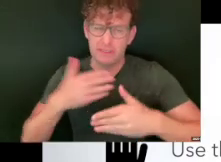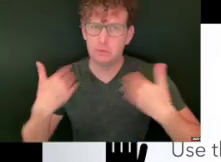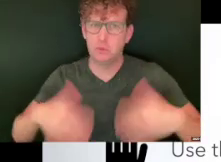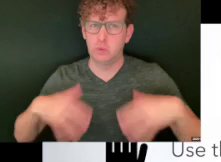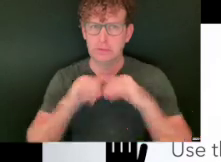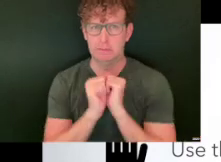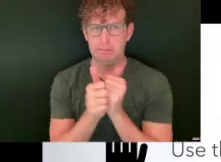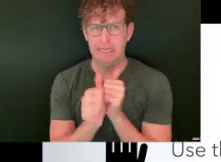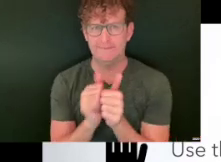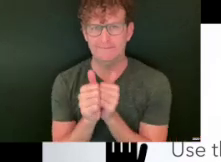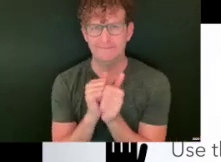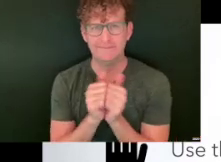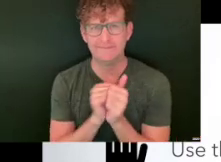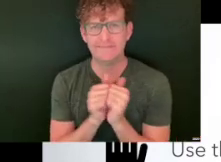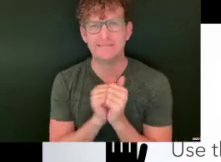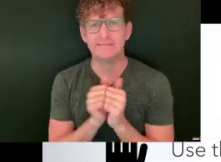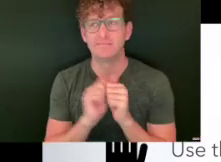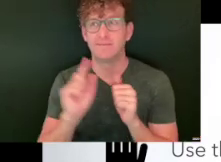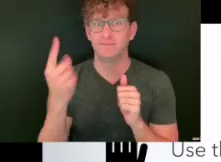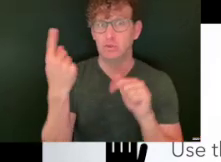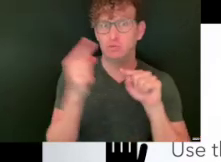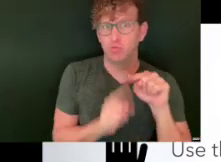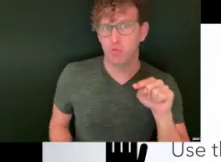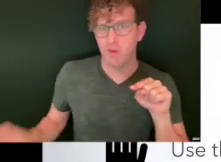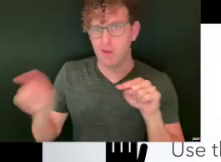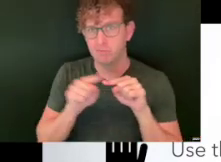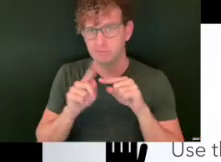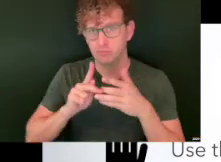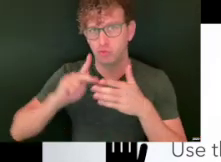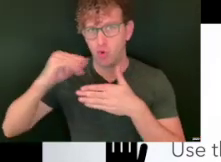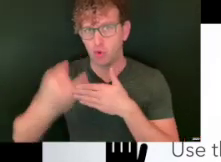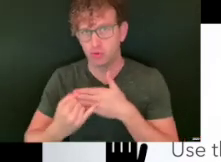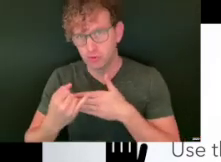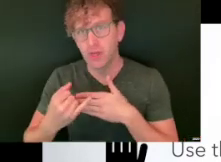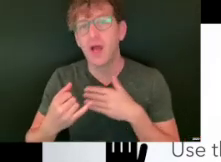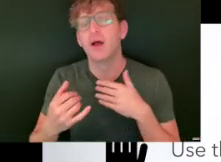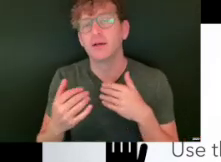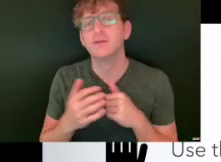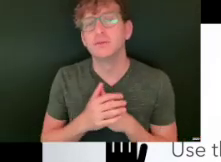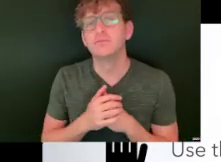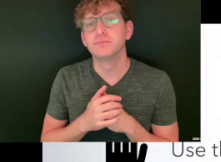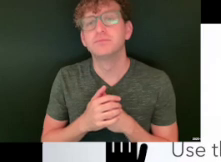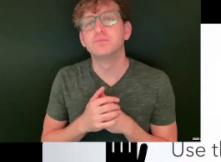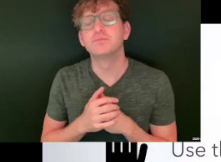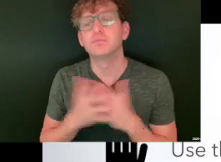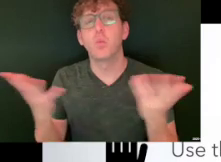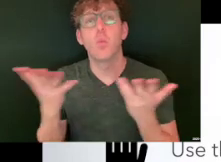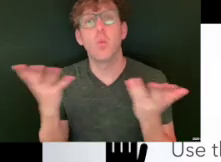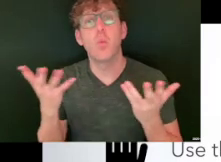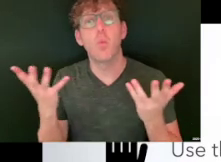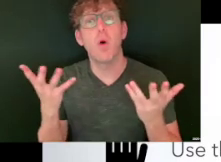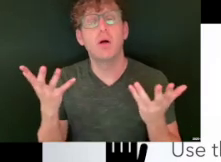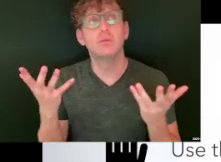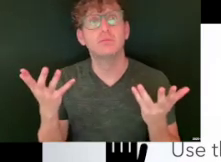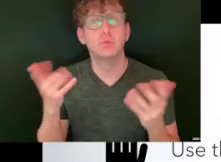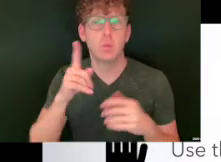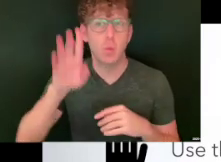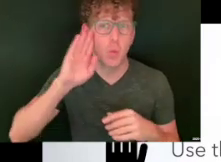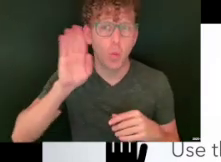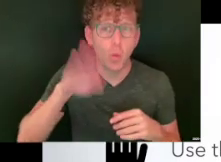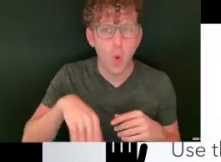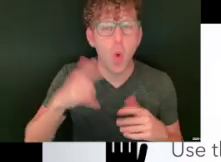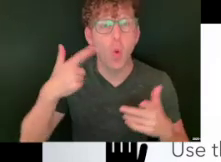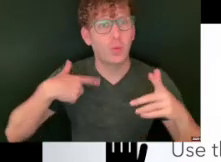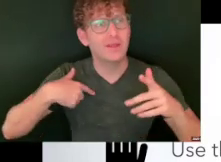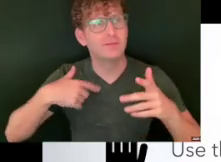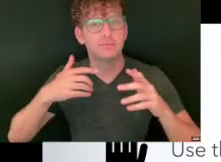that we haven't really done a whole lot of before in the applications. but making sure that we've got the ability to